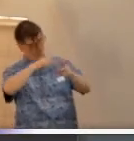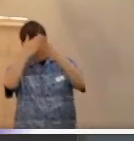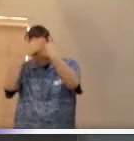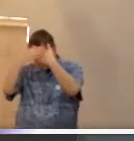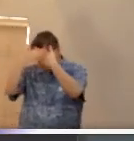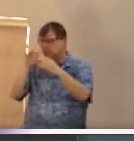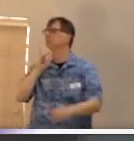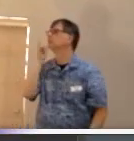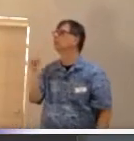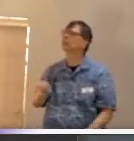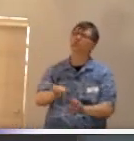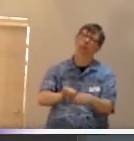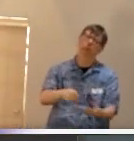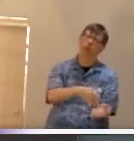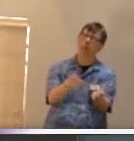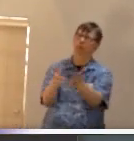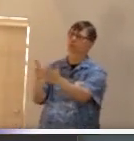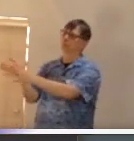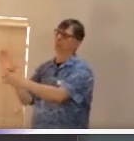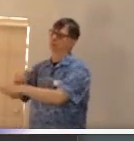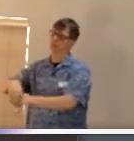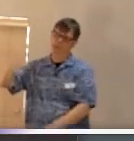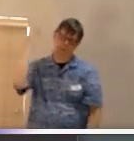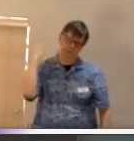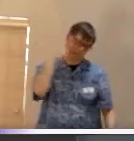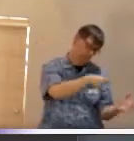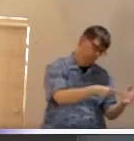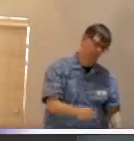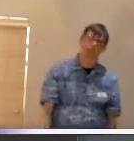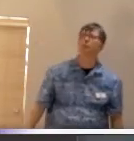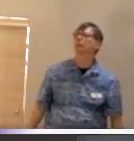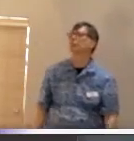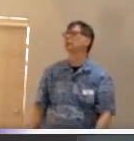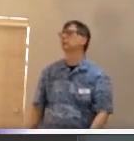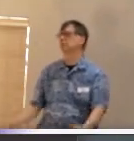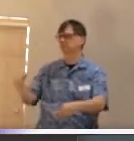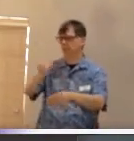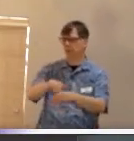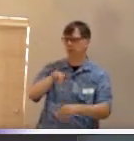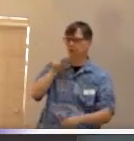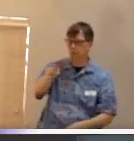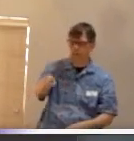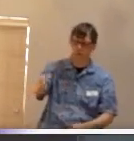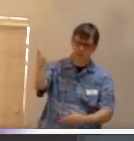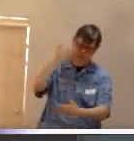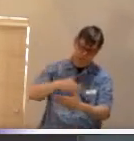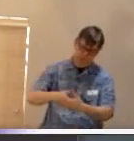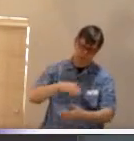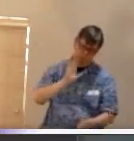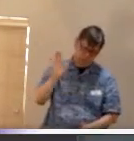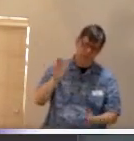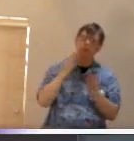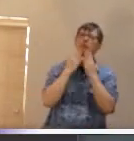hiding? And so there is a transformation that happens there, and it's happened for me, so I'm inviting you into that. Gratitude.